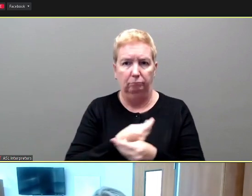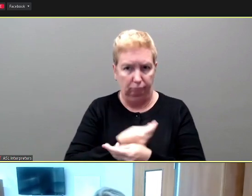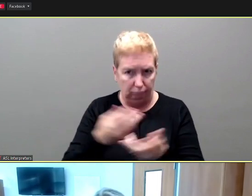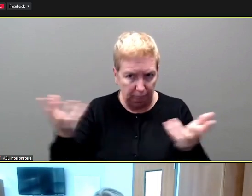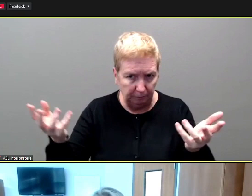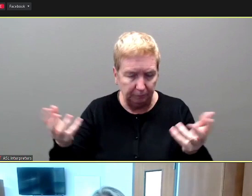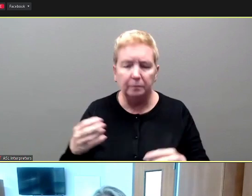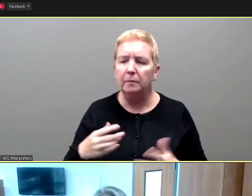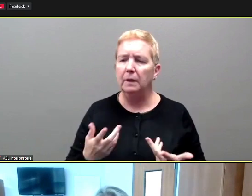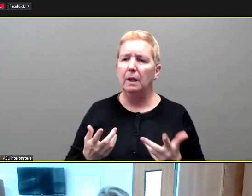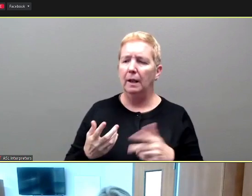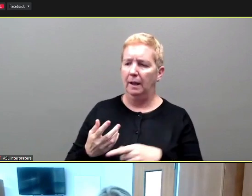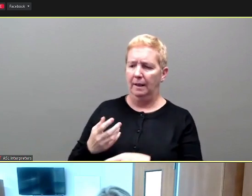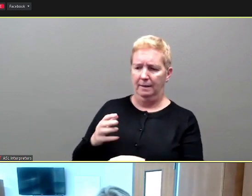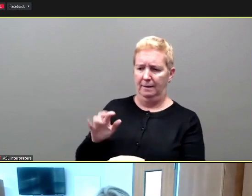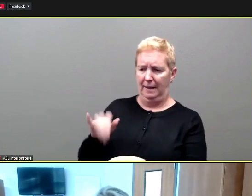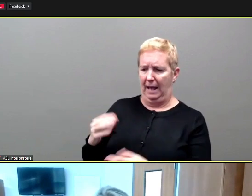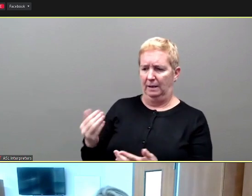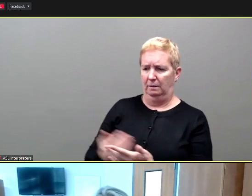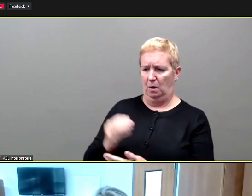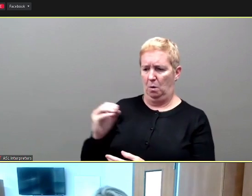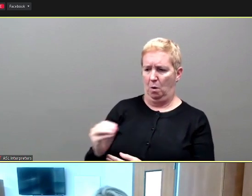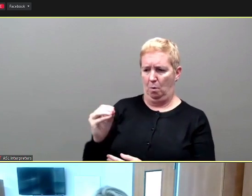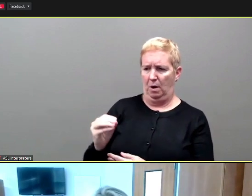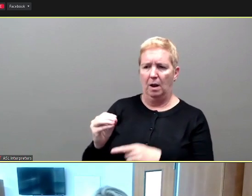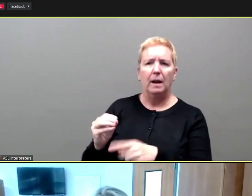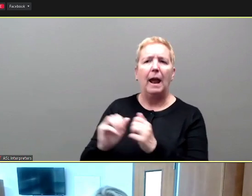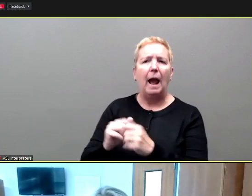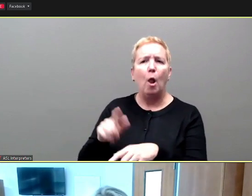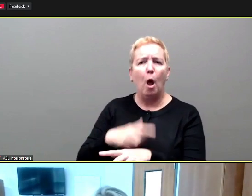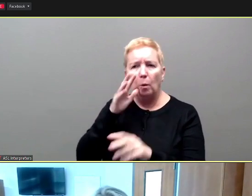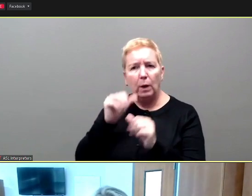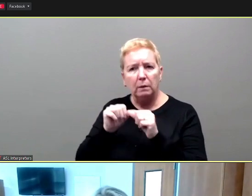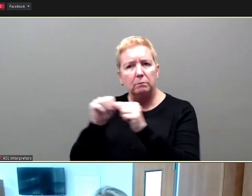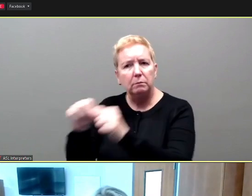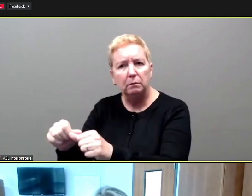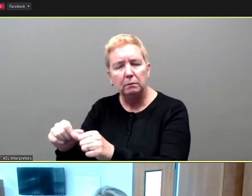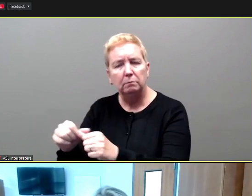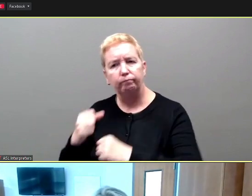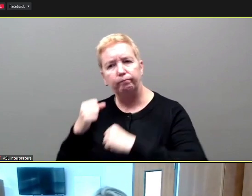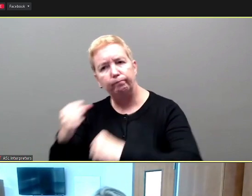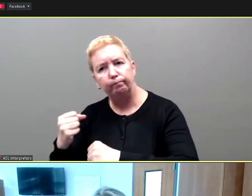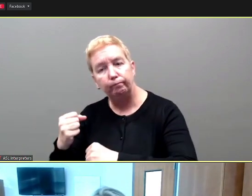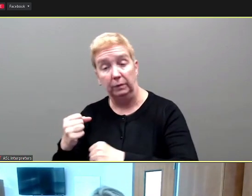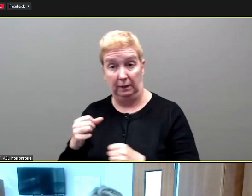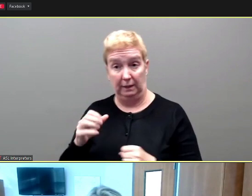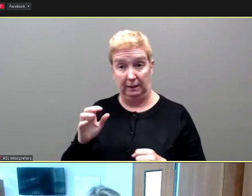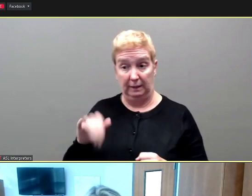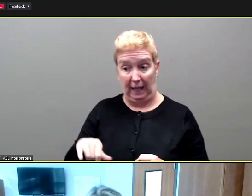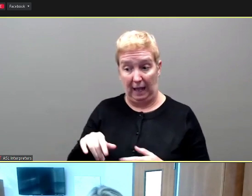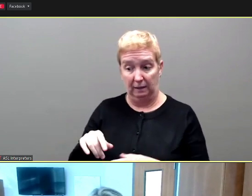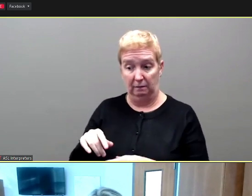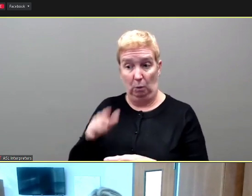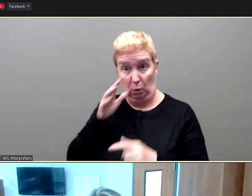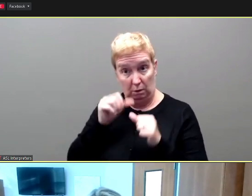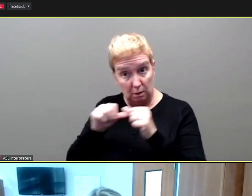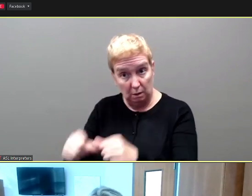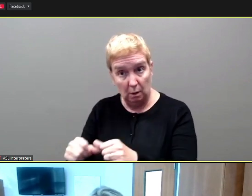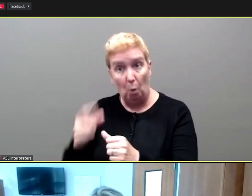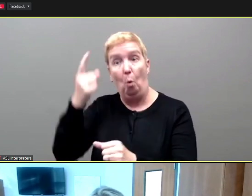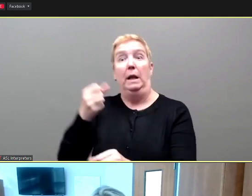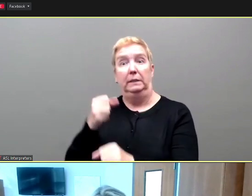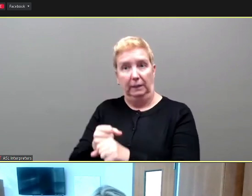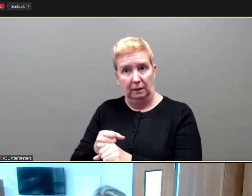how long does the vaccine last in one's body before they have to get another one? Will it be annual, like this specific vaccine for the